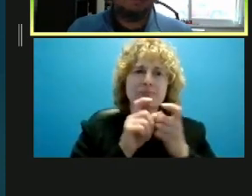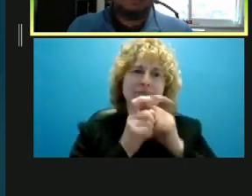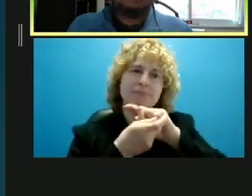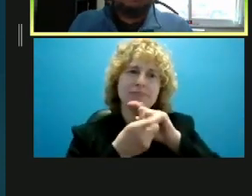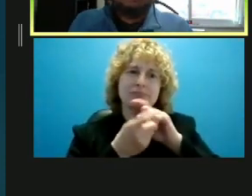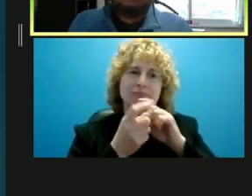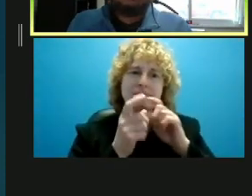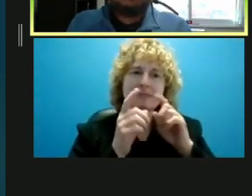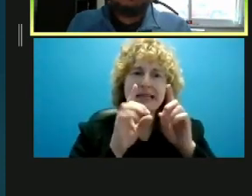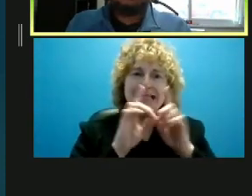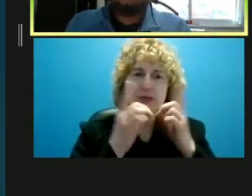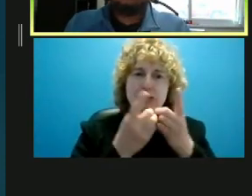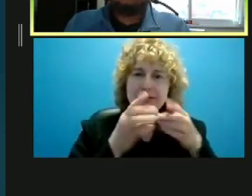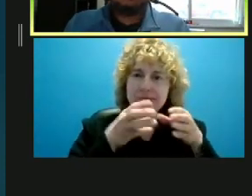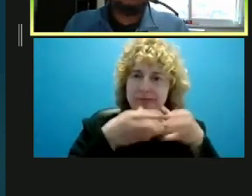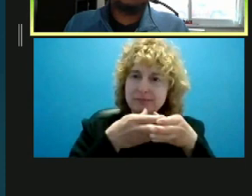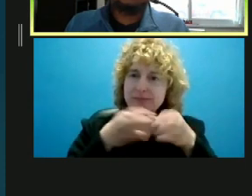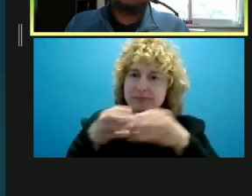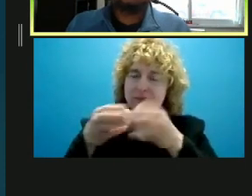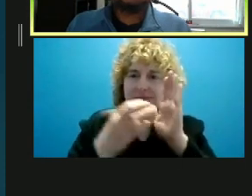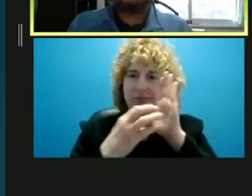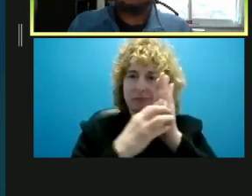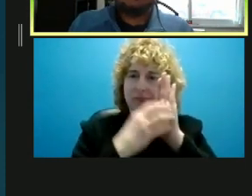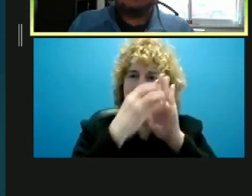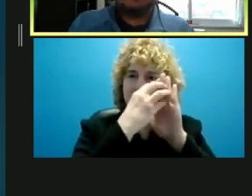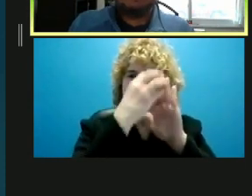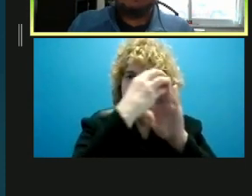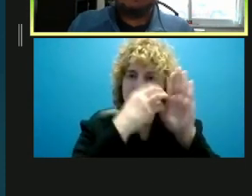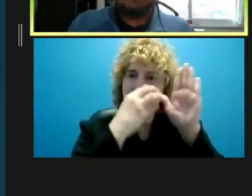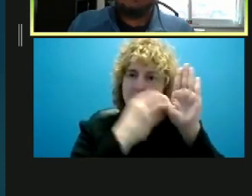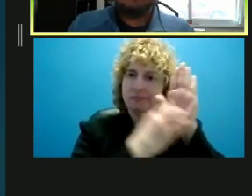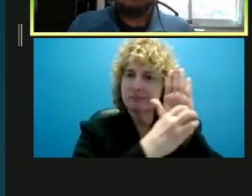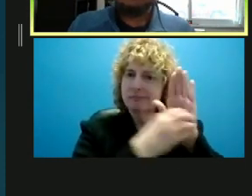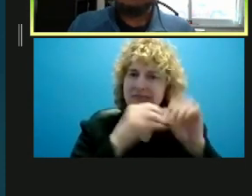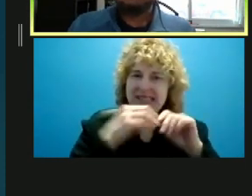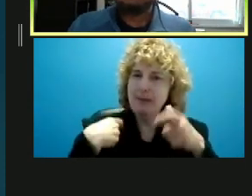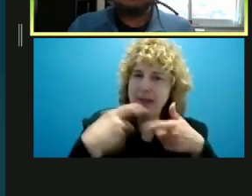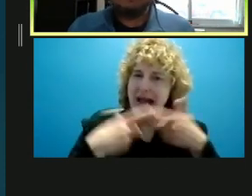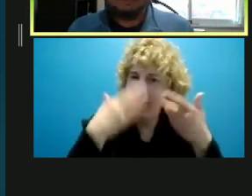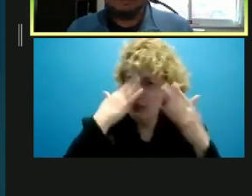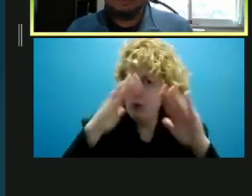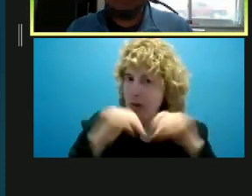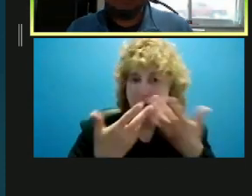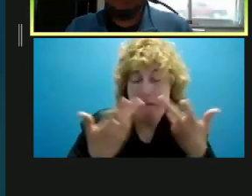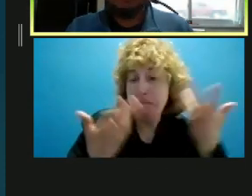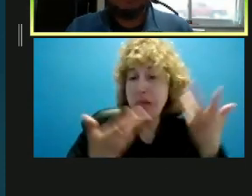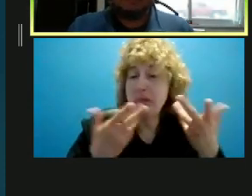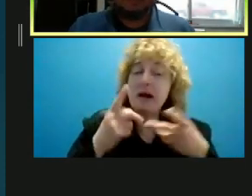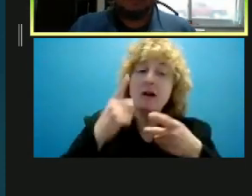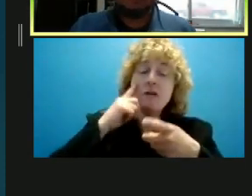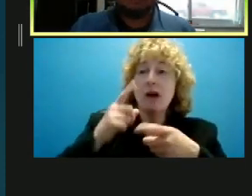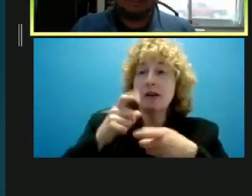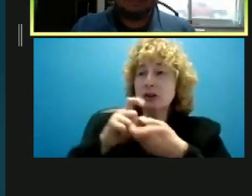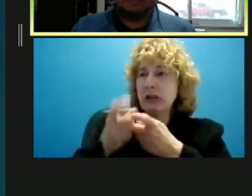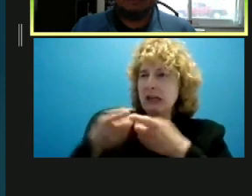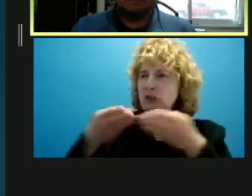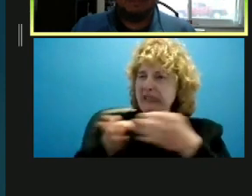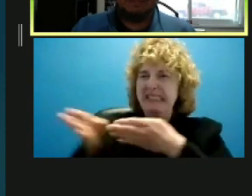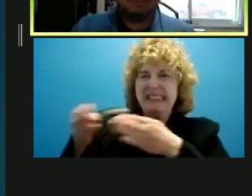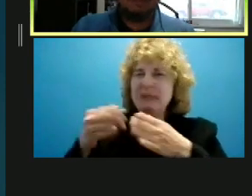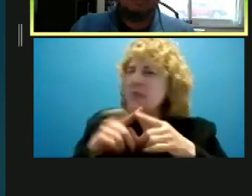it's probably recreation of the, recreation de distritos, probably rediseño de distritos, but that's not an exact